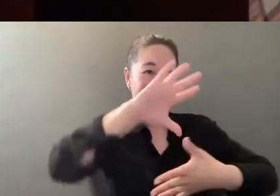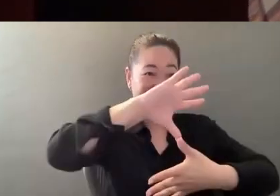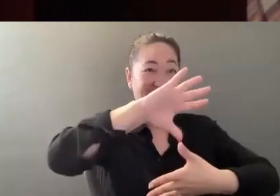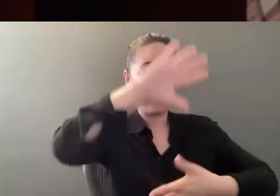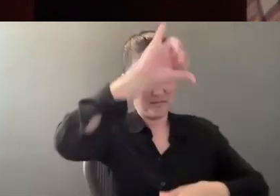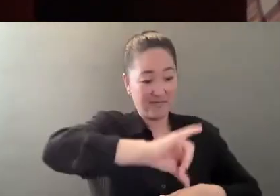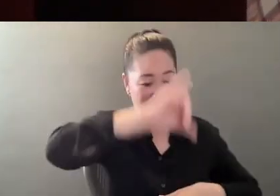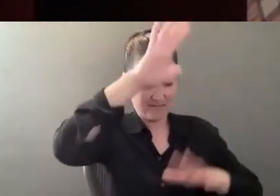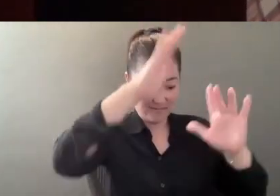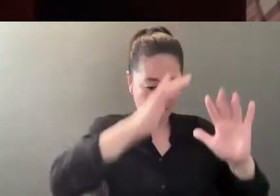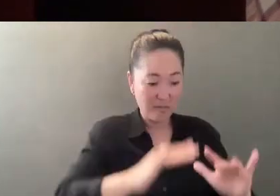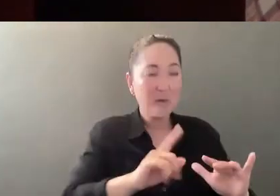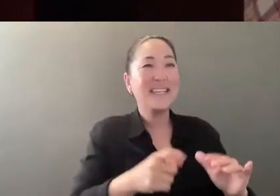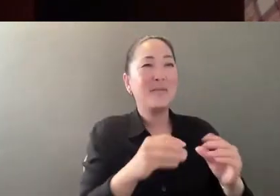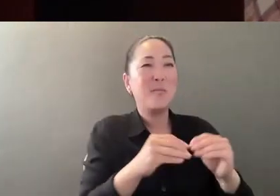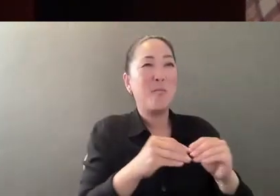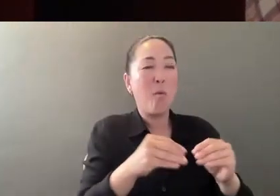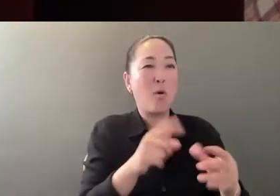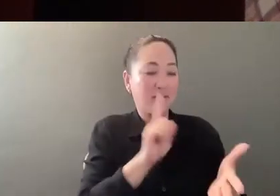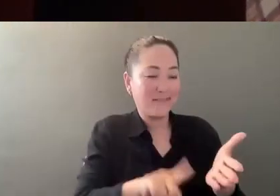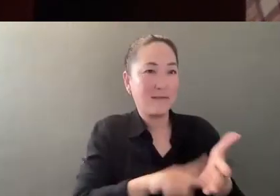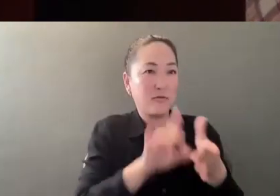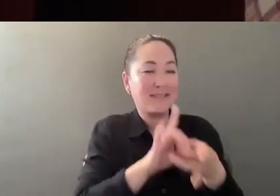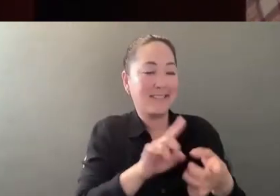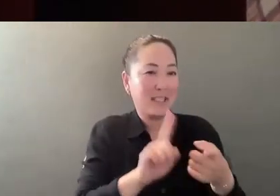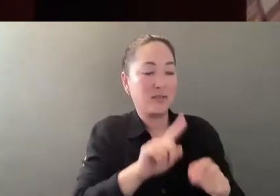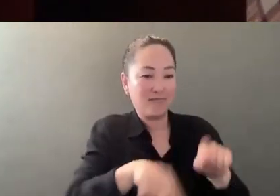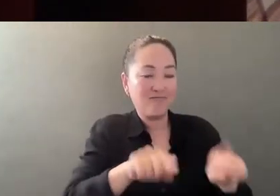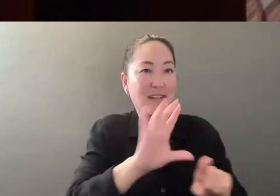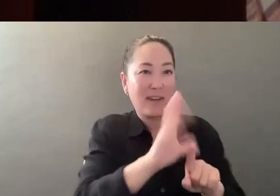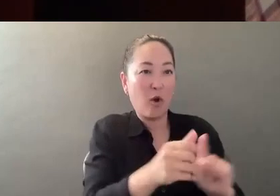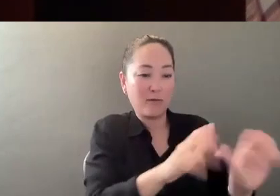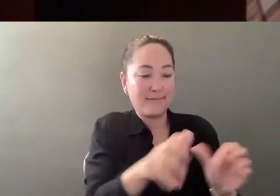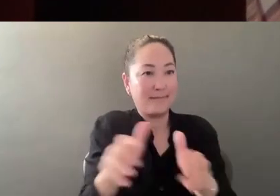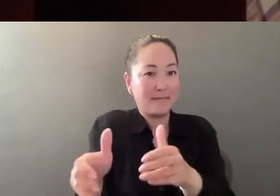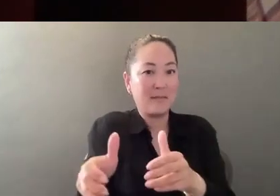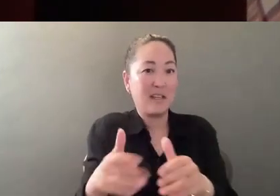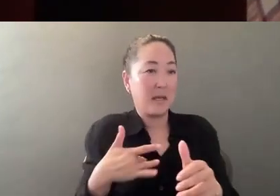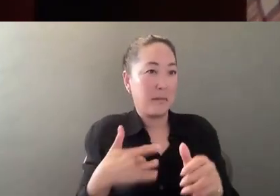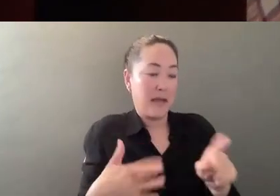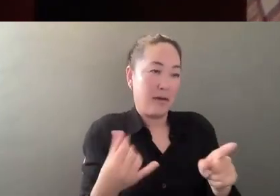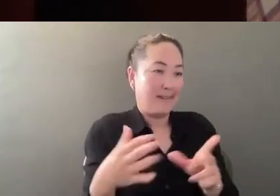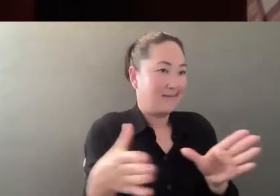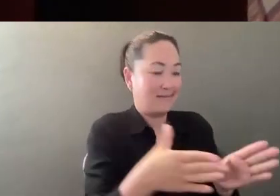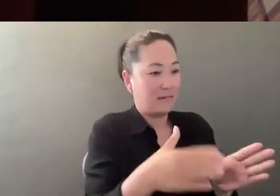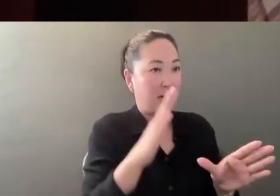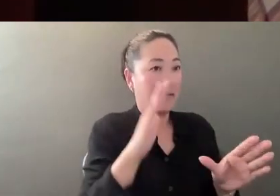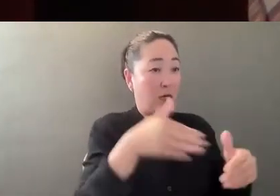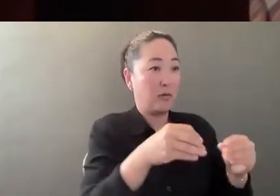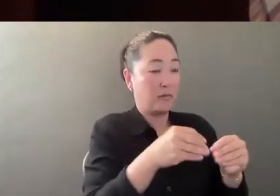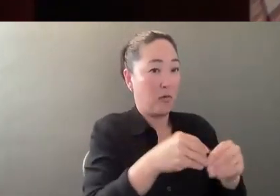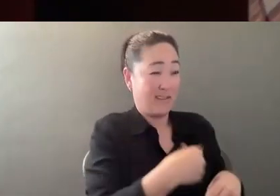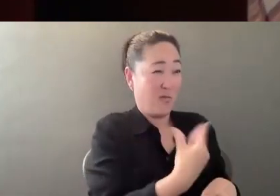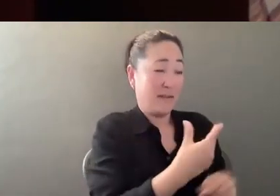data on heritage, and clearly our data is still biased towards Caucasian populations, mainly because